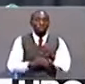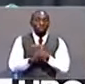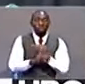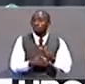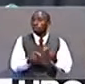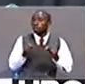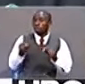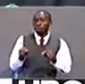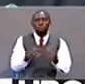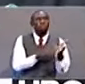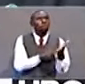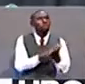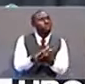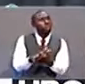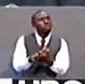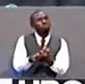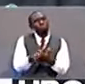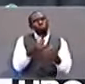this will cost approximately